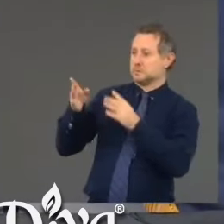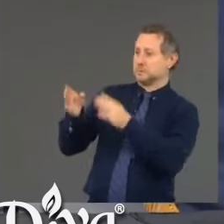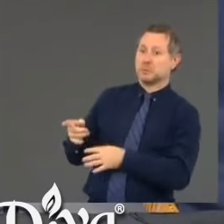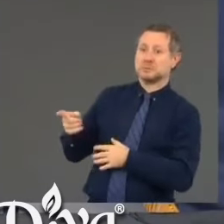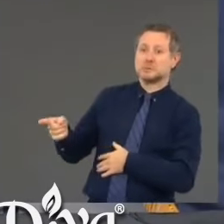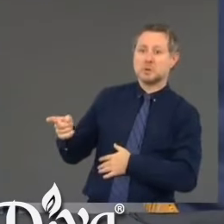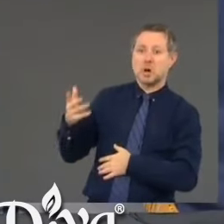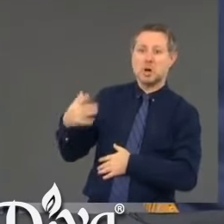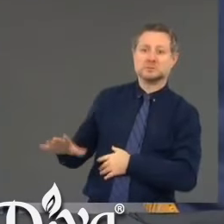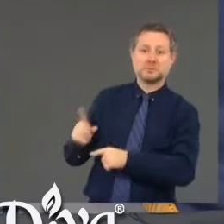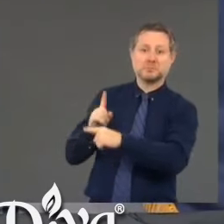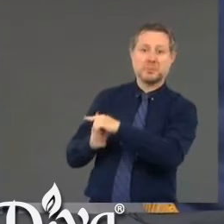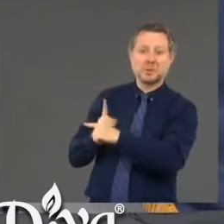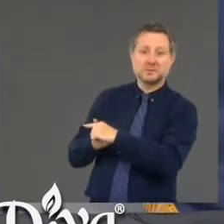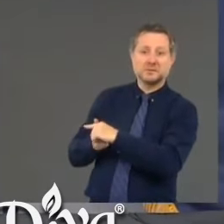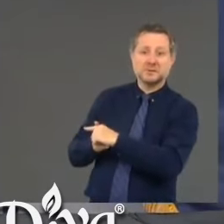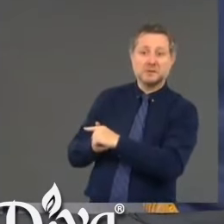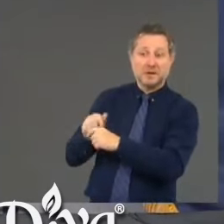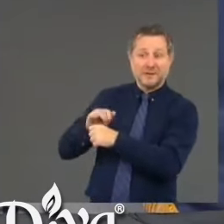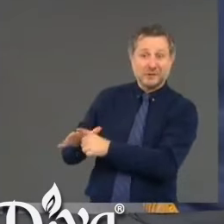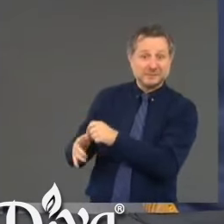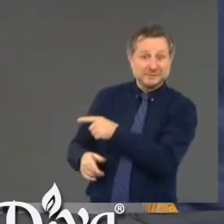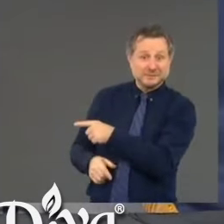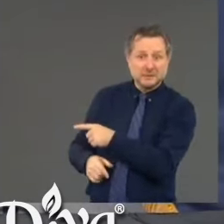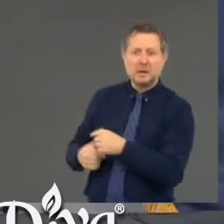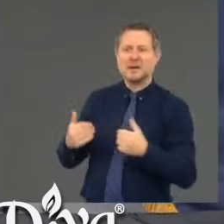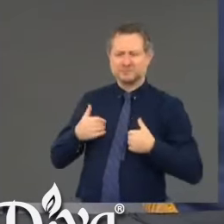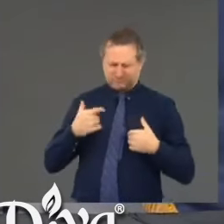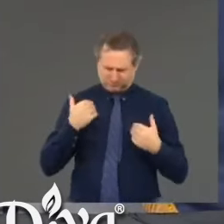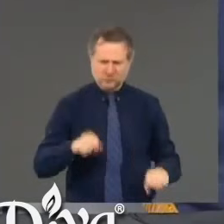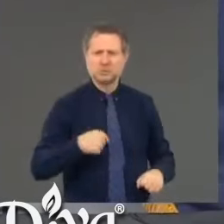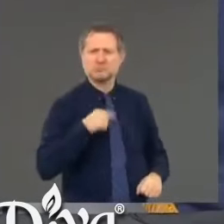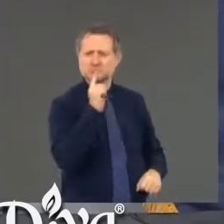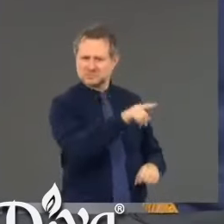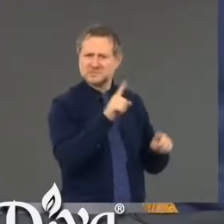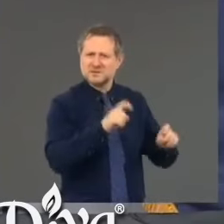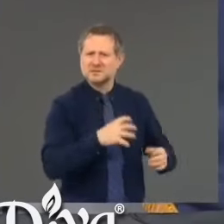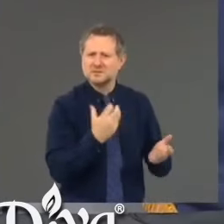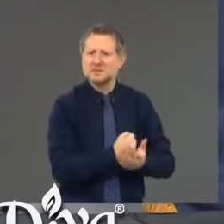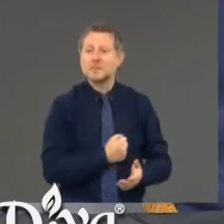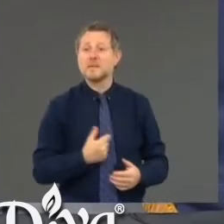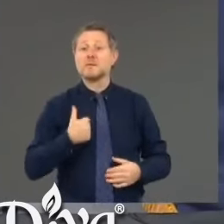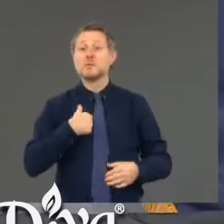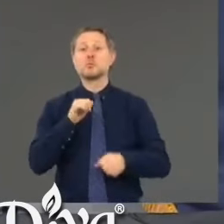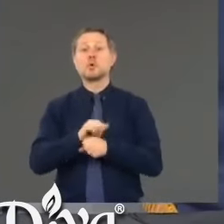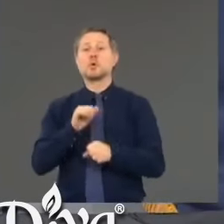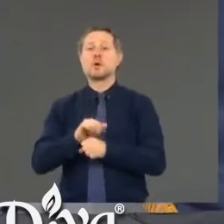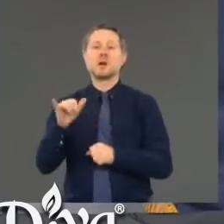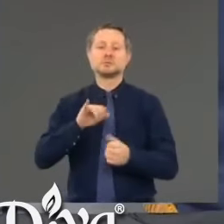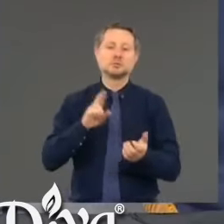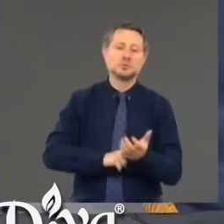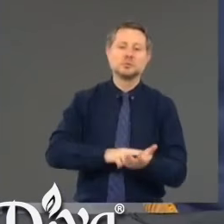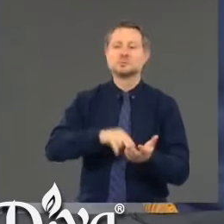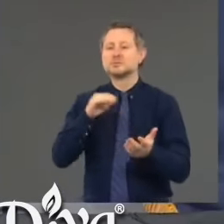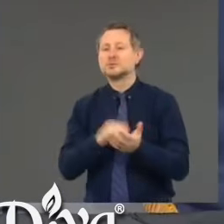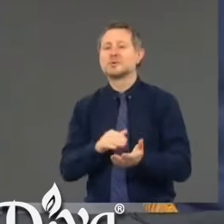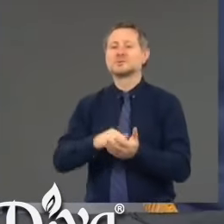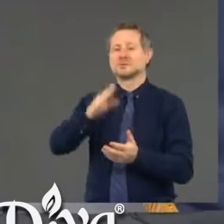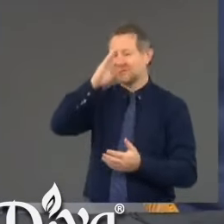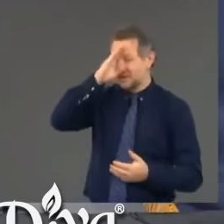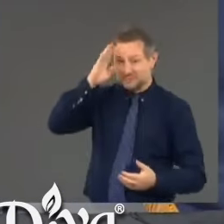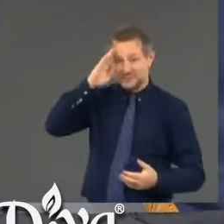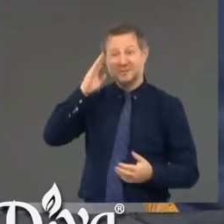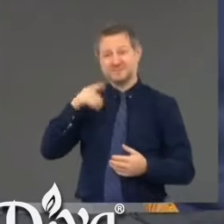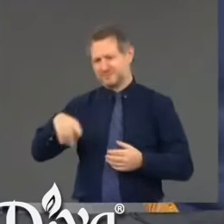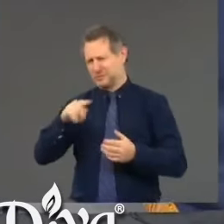positive can get a test. Any healthcare worker can get a test. Any nursing home worker can get a